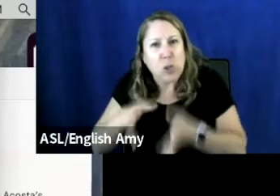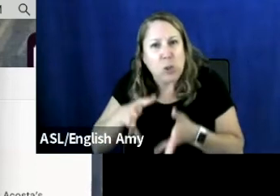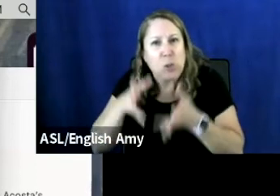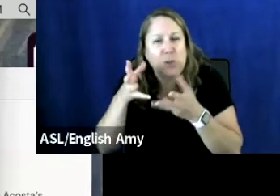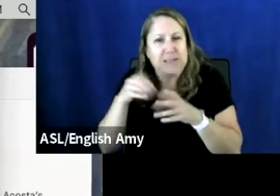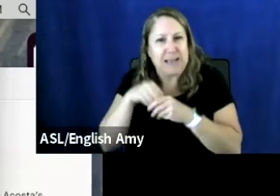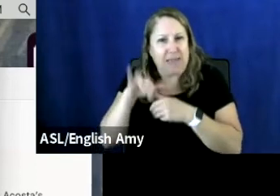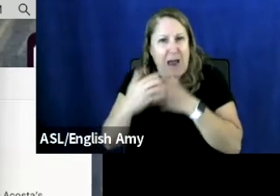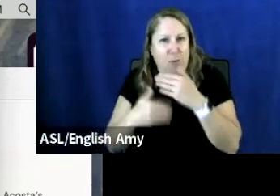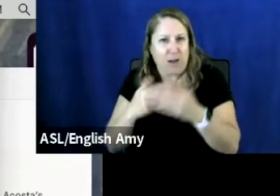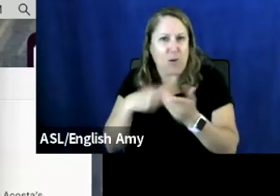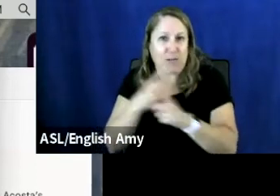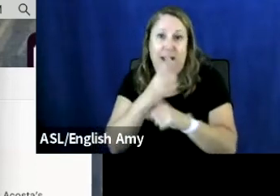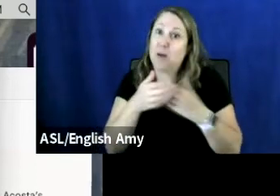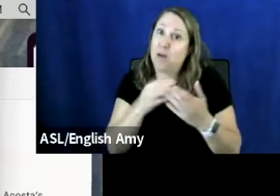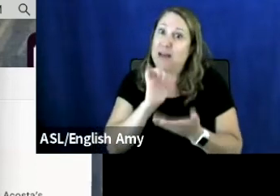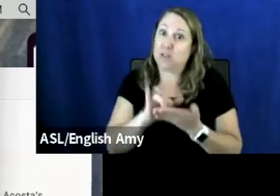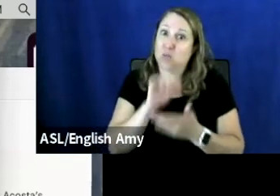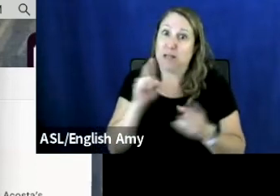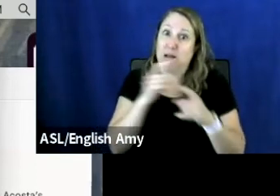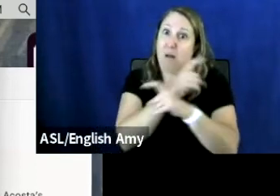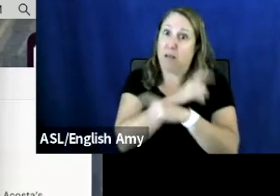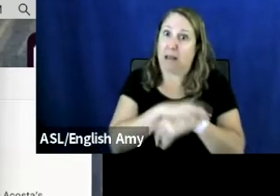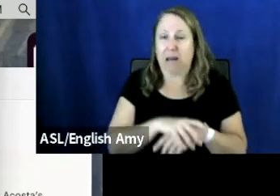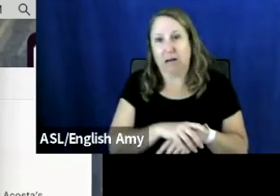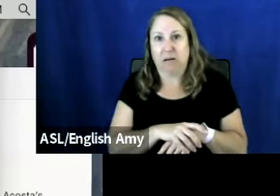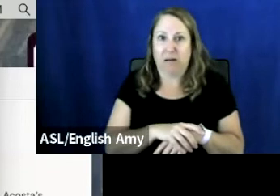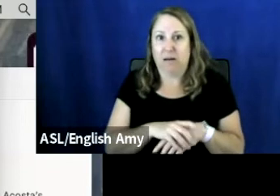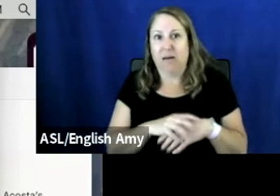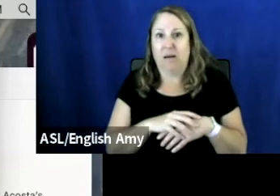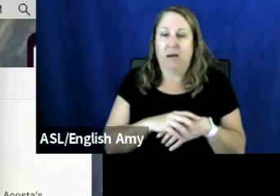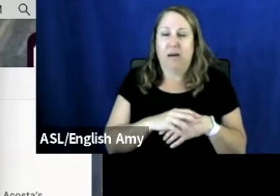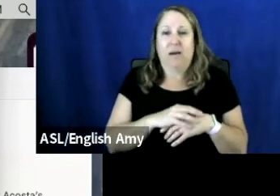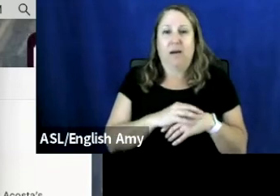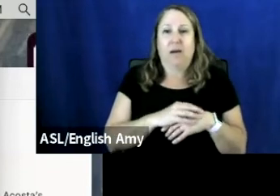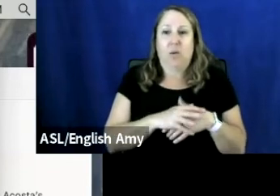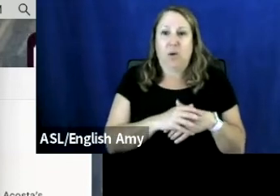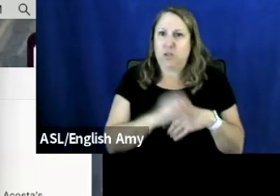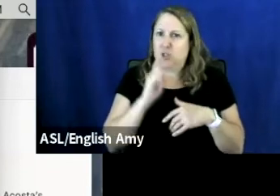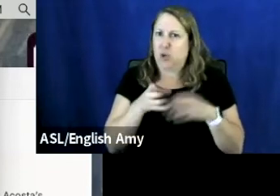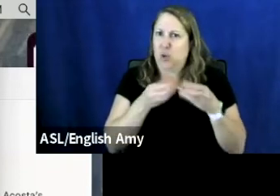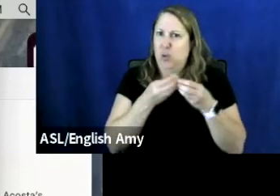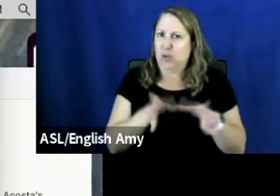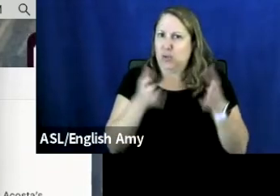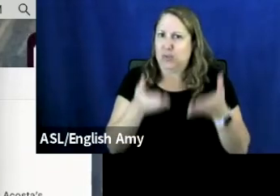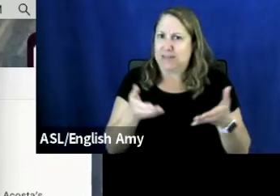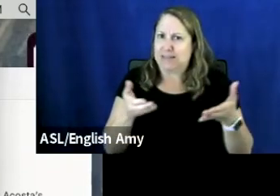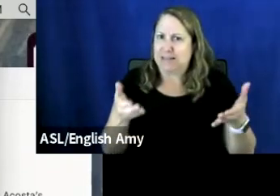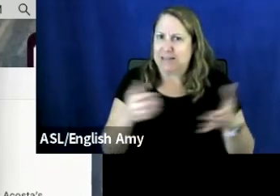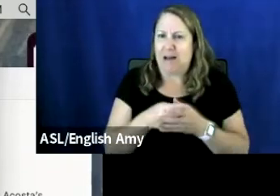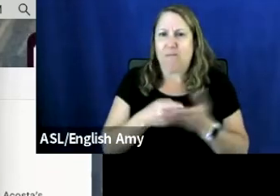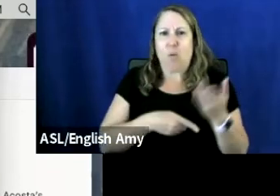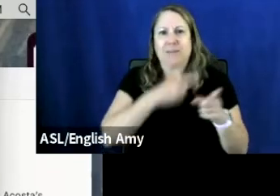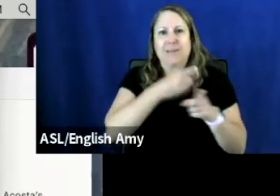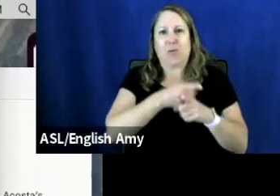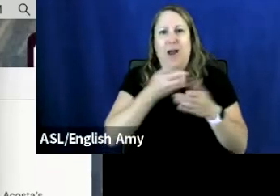Anyways, that's really, really complicated, Tina. I was just like, oh, okay. Because it's like, do you lose stuff along the way? And what's the right thing? And then of